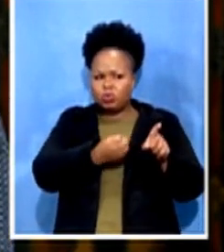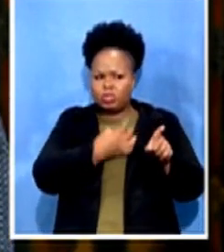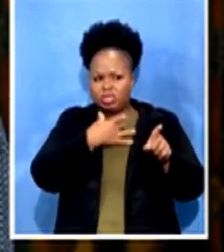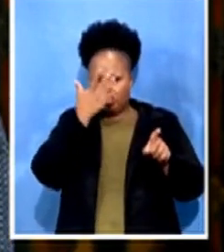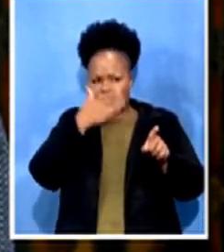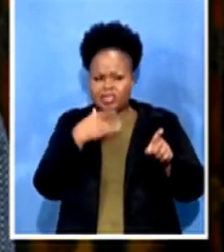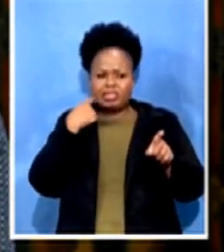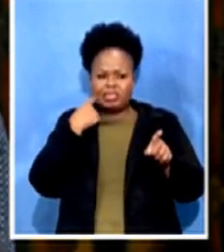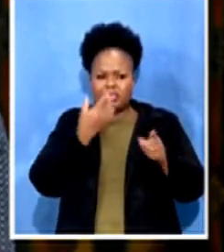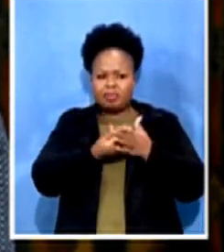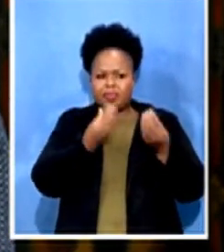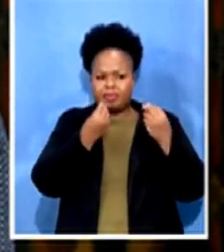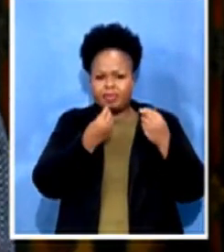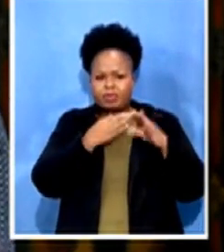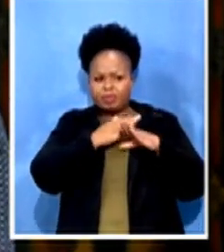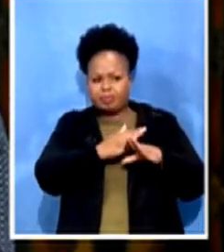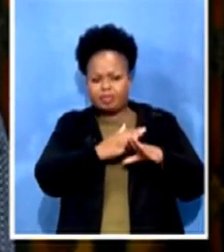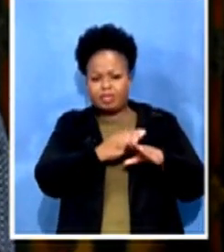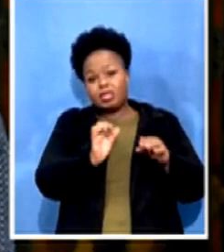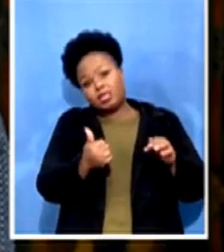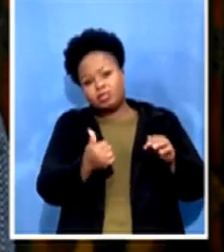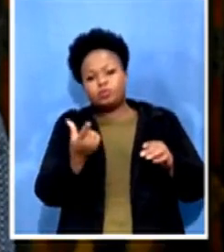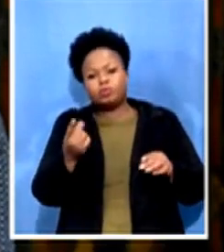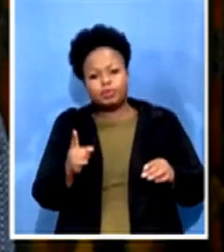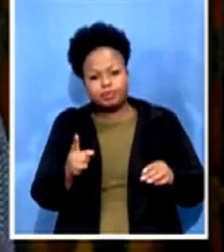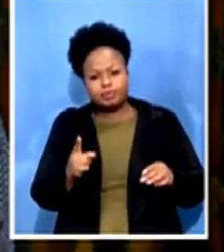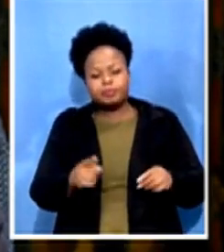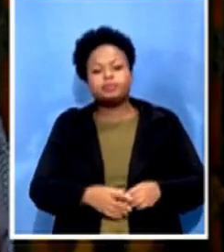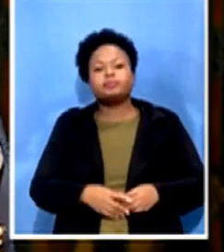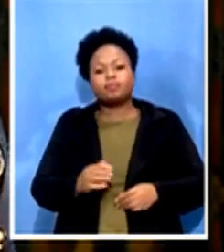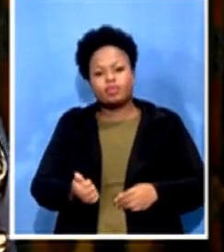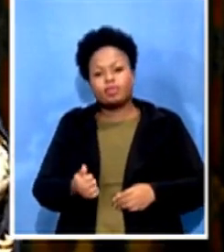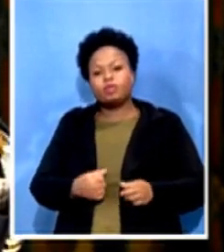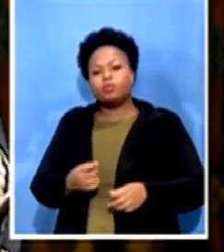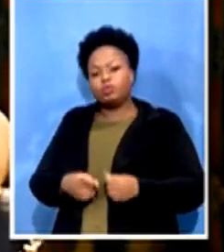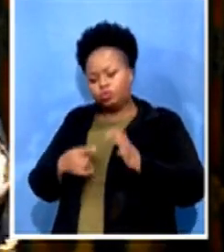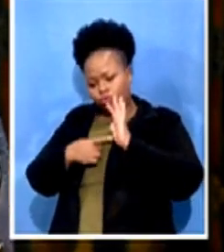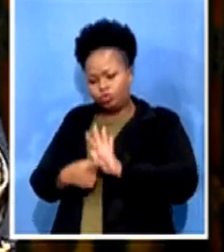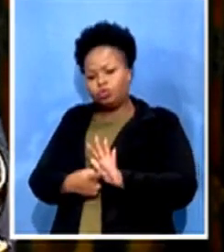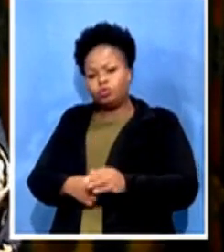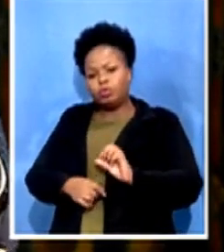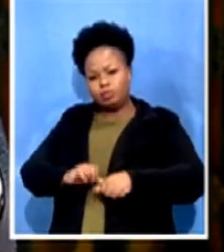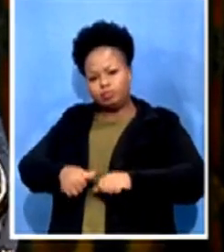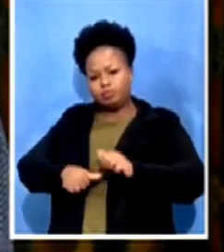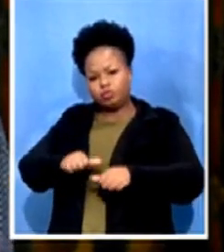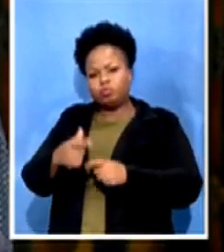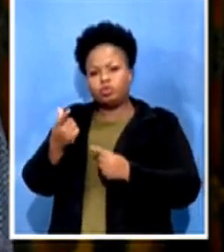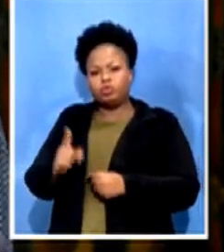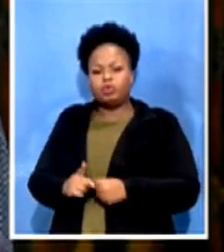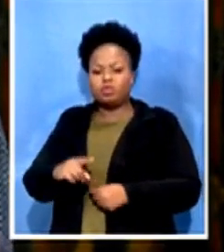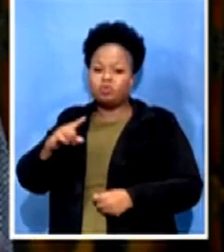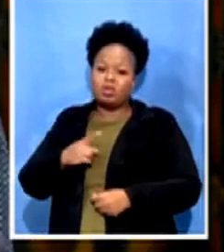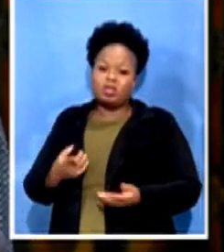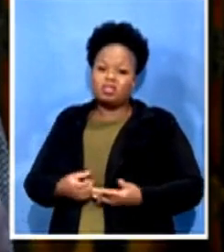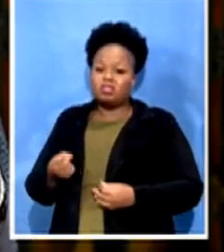do? Then it takes you through the steps of what you need to do because you're exposed, and somewhere along the line you also need to get